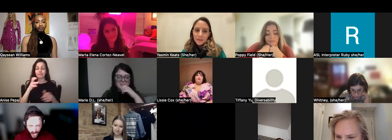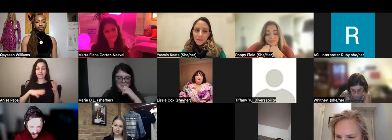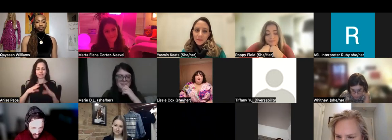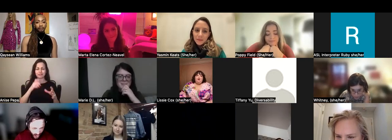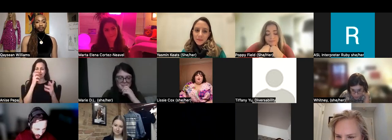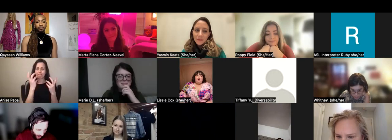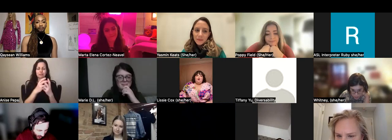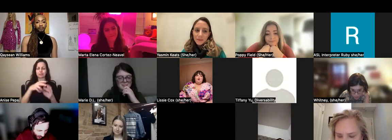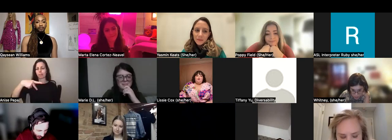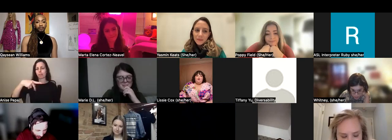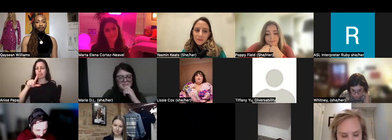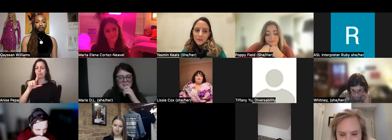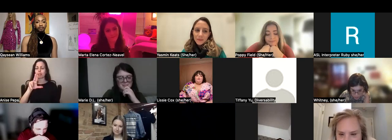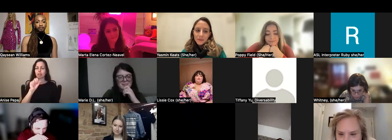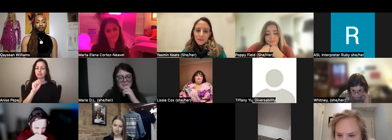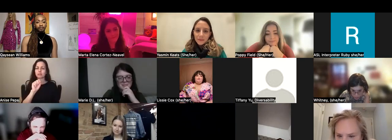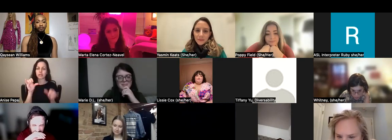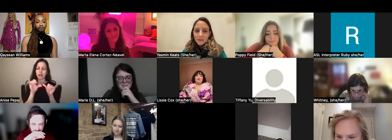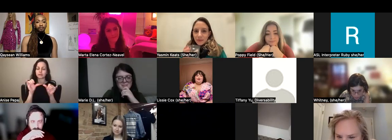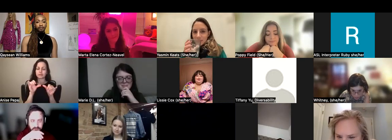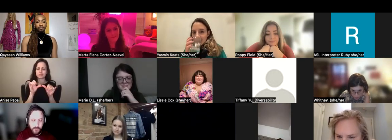So like,